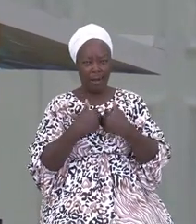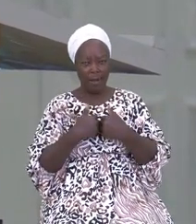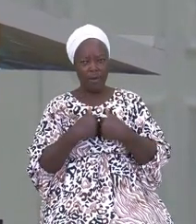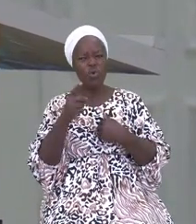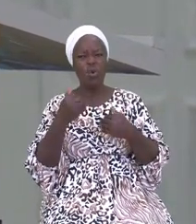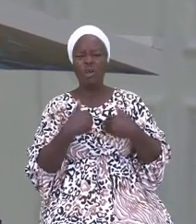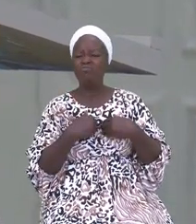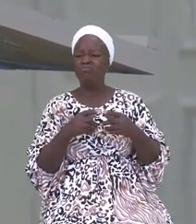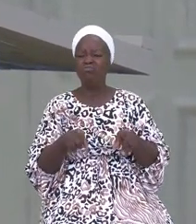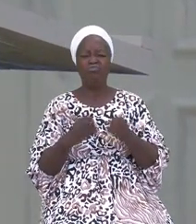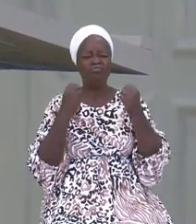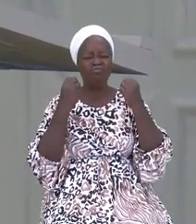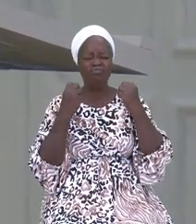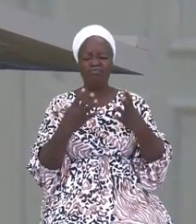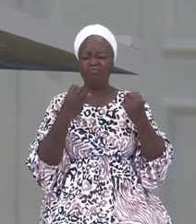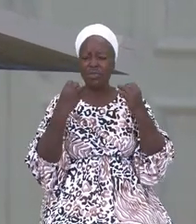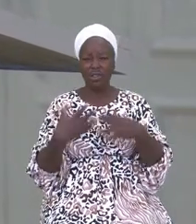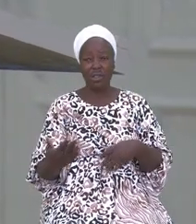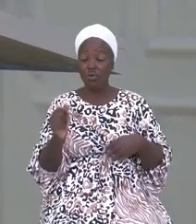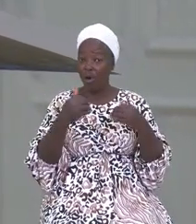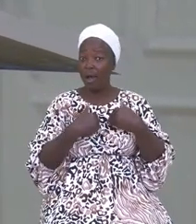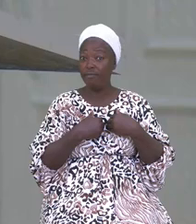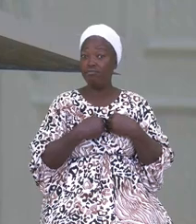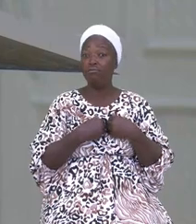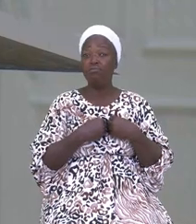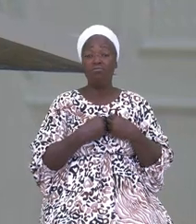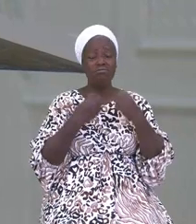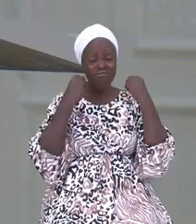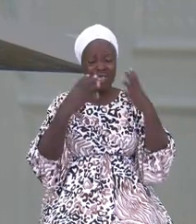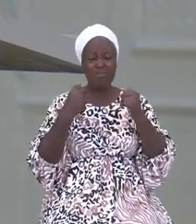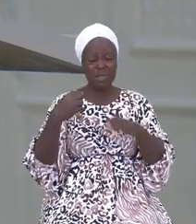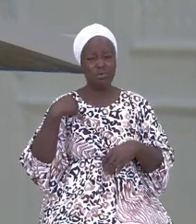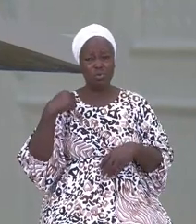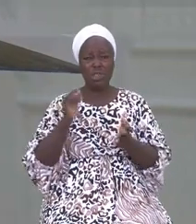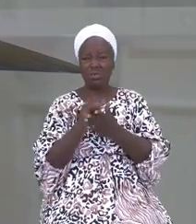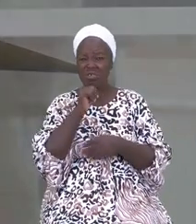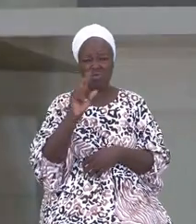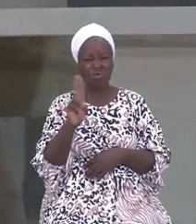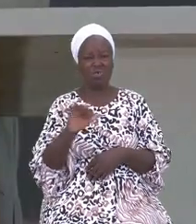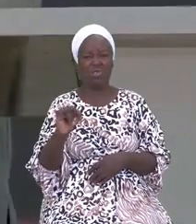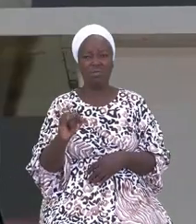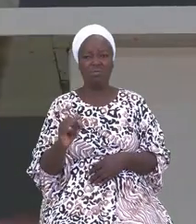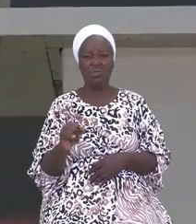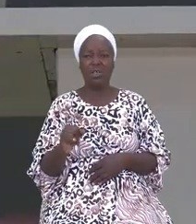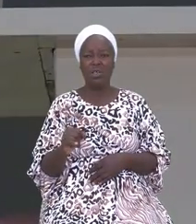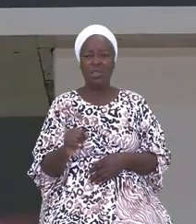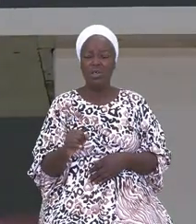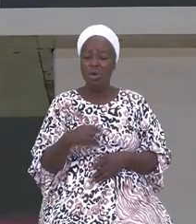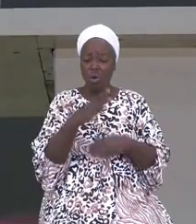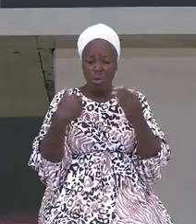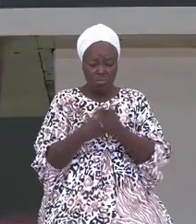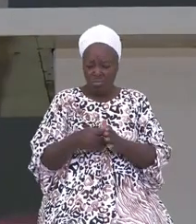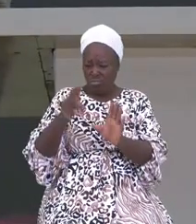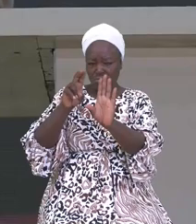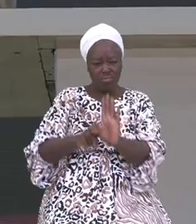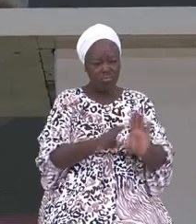too much. Too many clothes you have, you are not using. Too much furniture you have, you